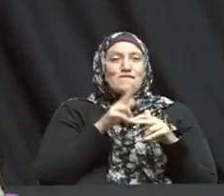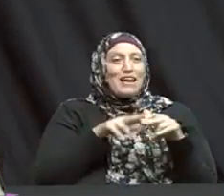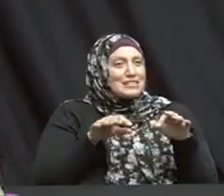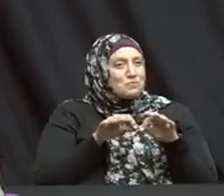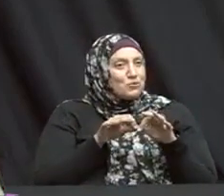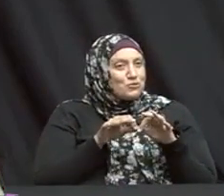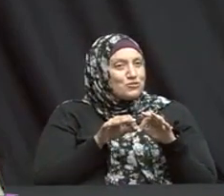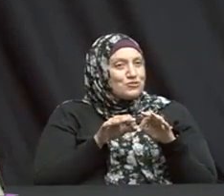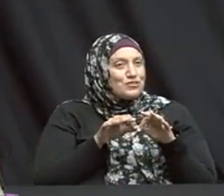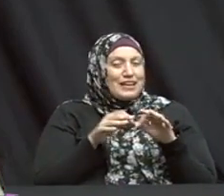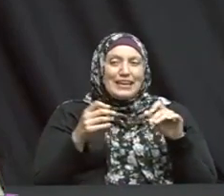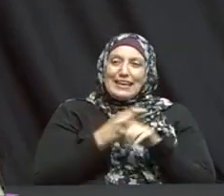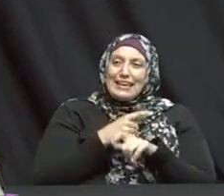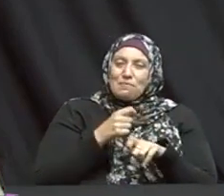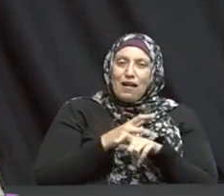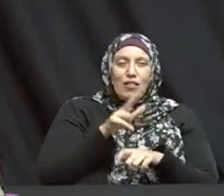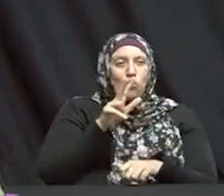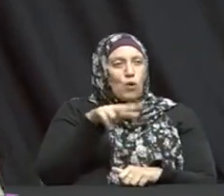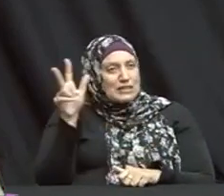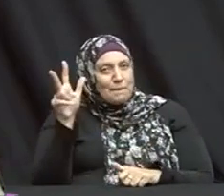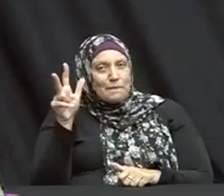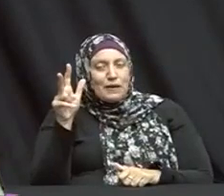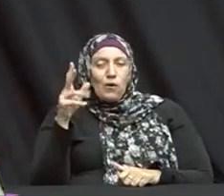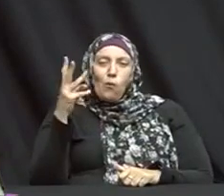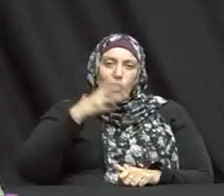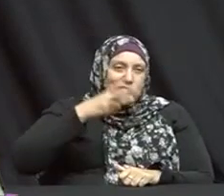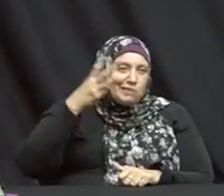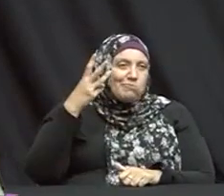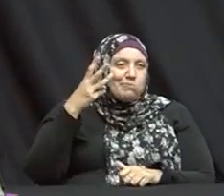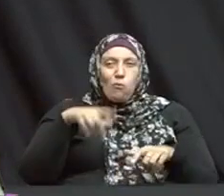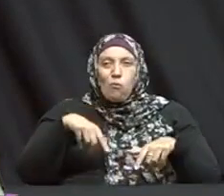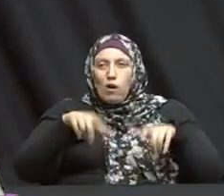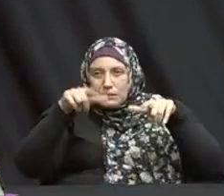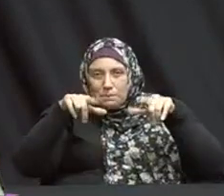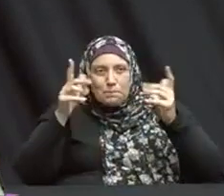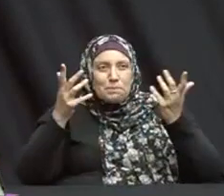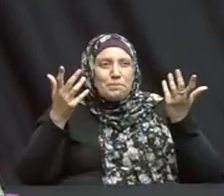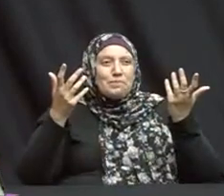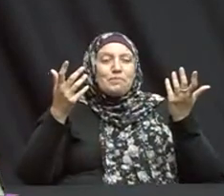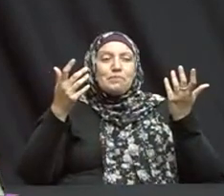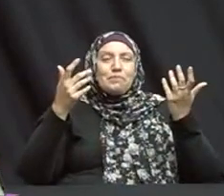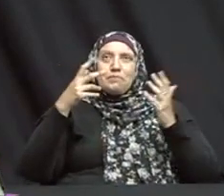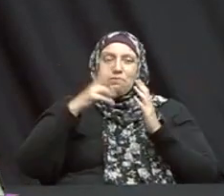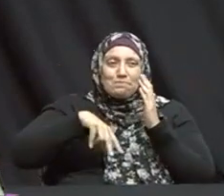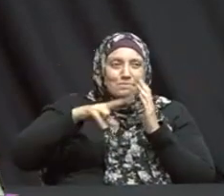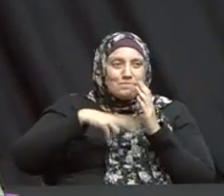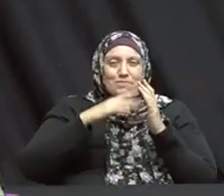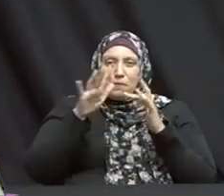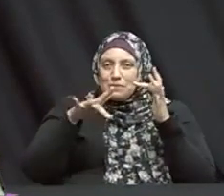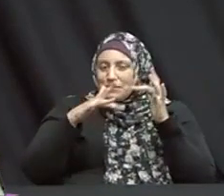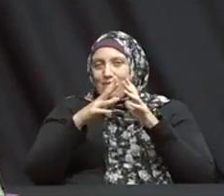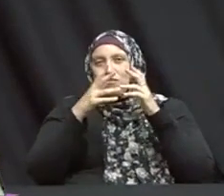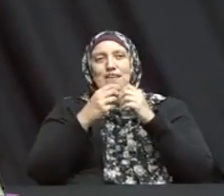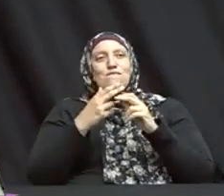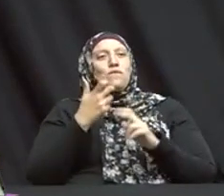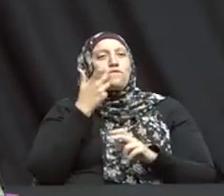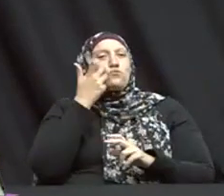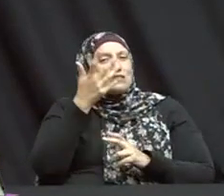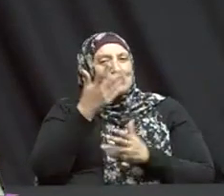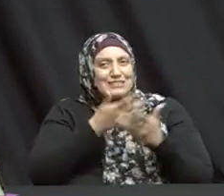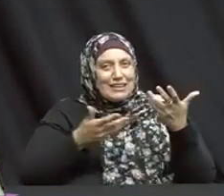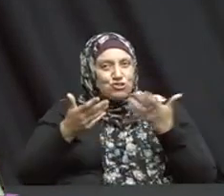email, WhatsApp, and website for any future such discussions, and for links to the